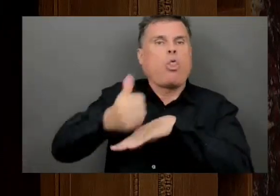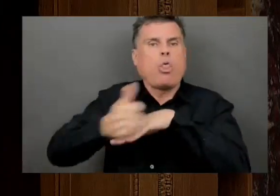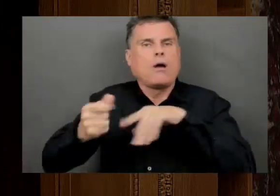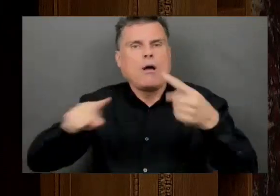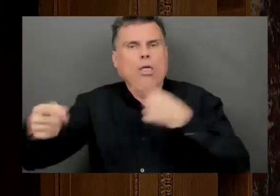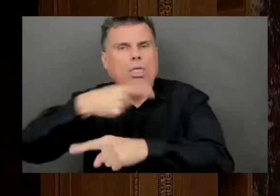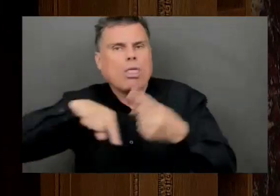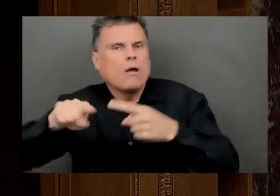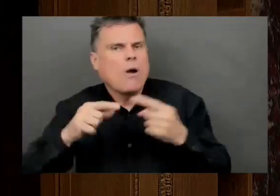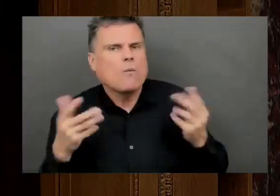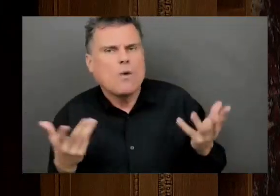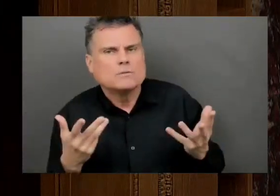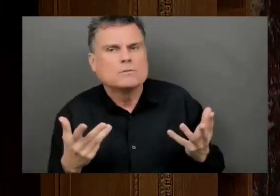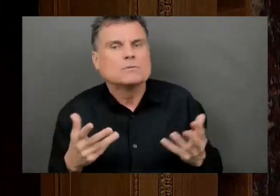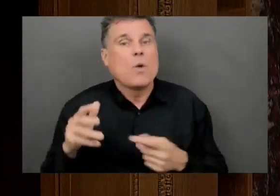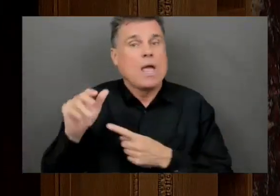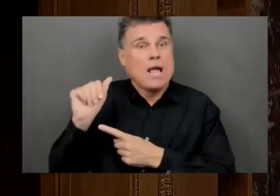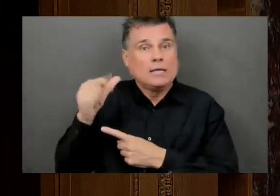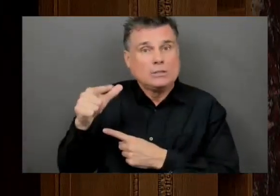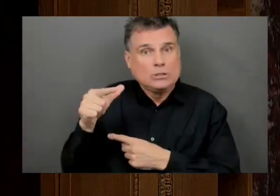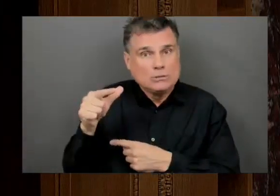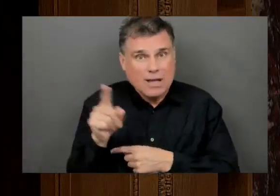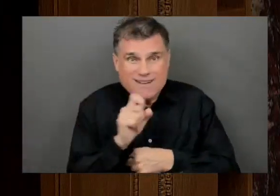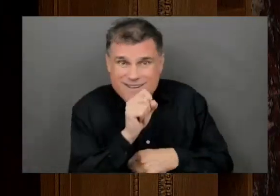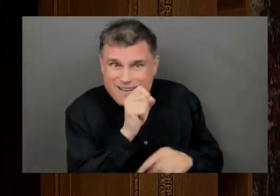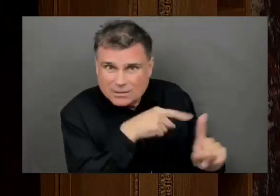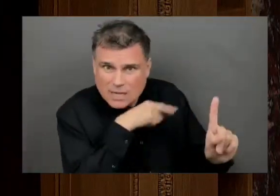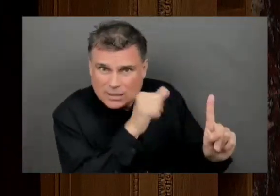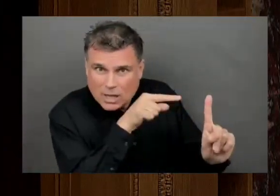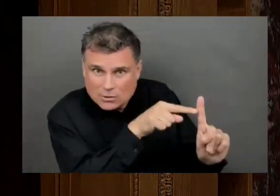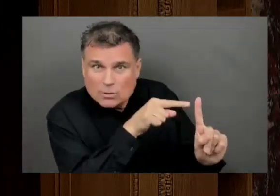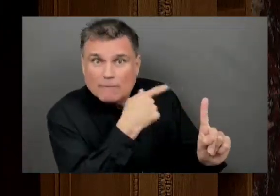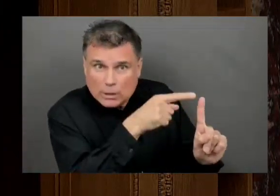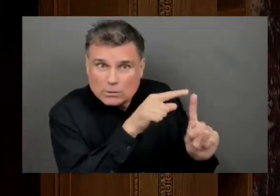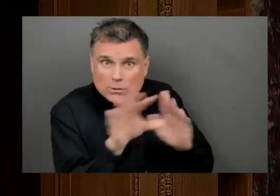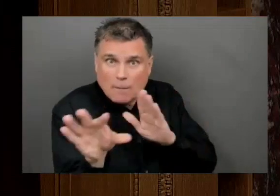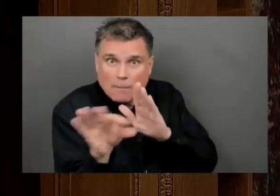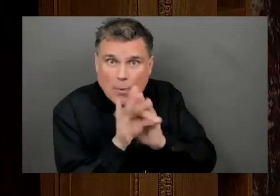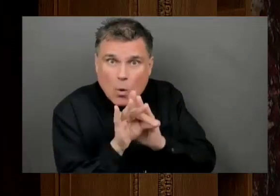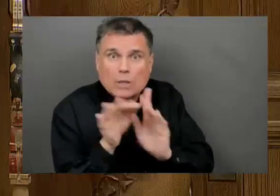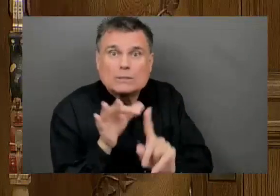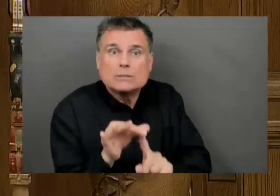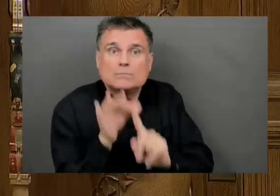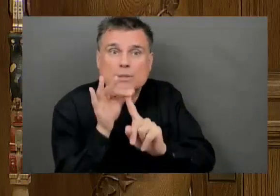a special prosecutor has been appointed, and if not, why not?